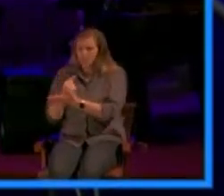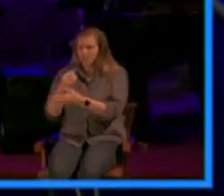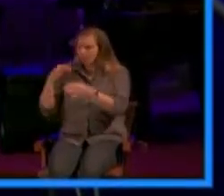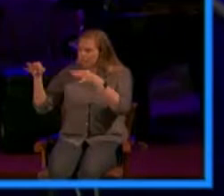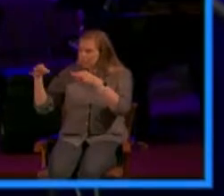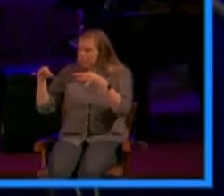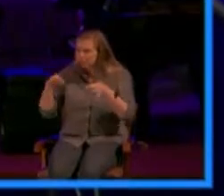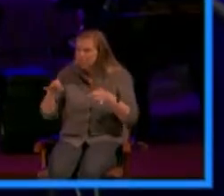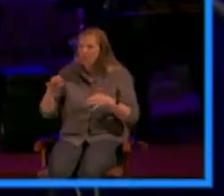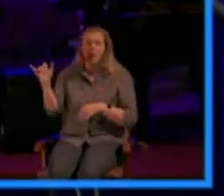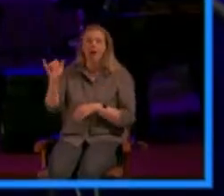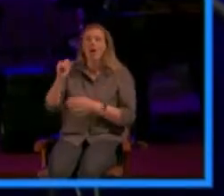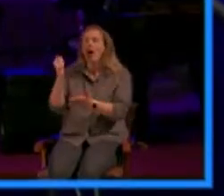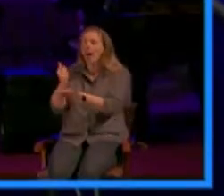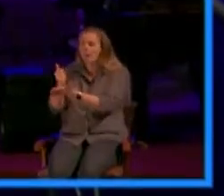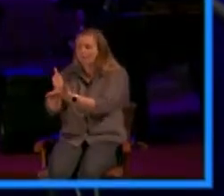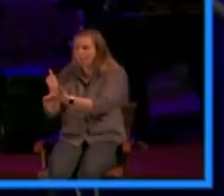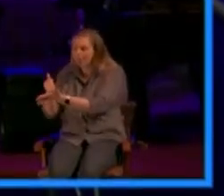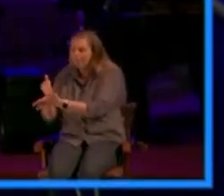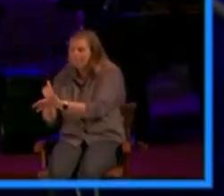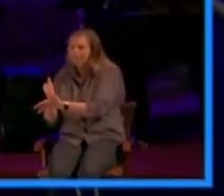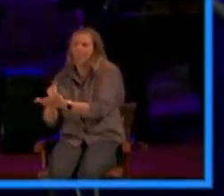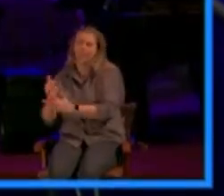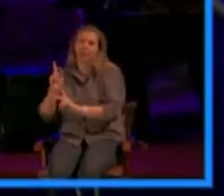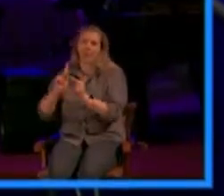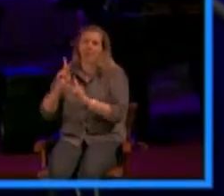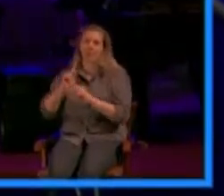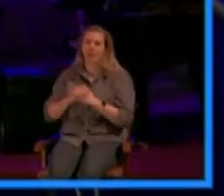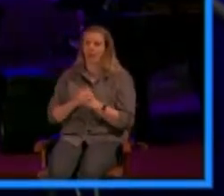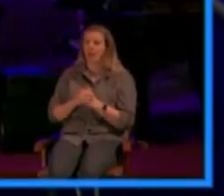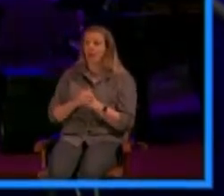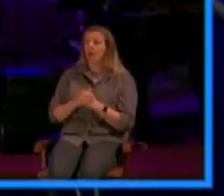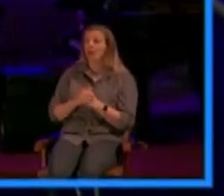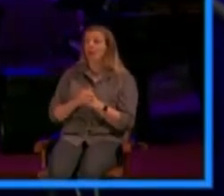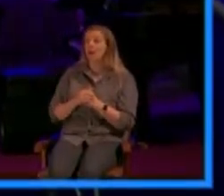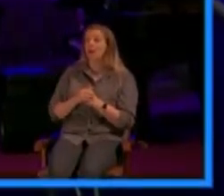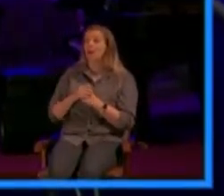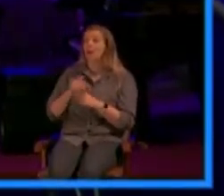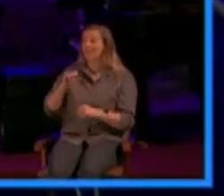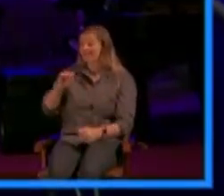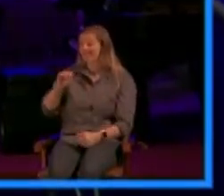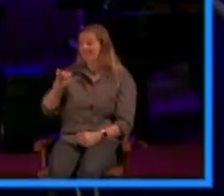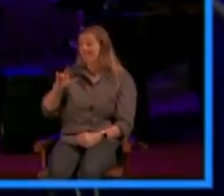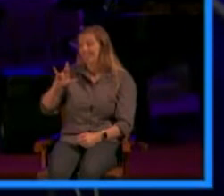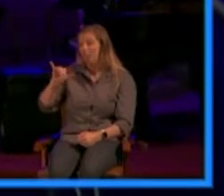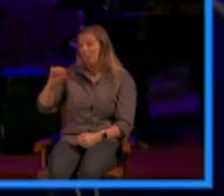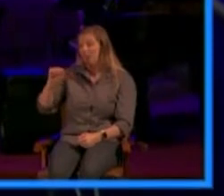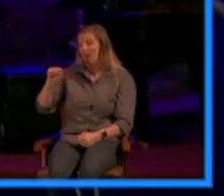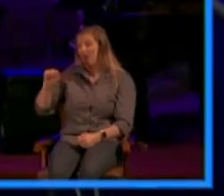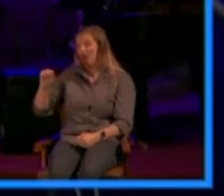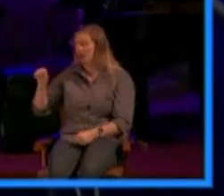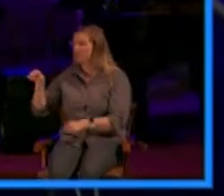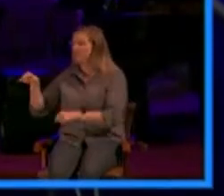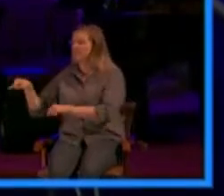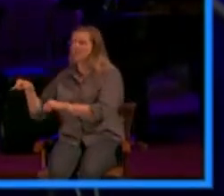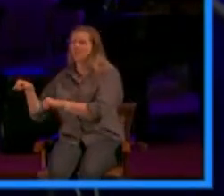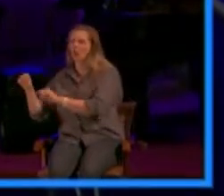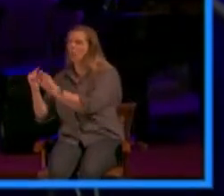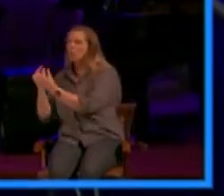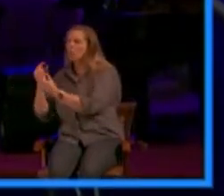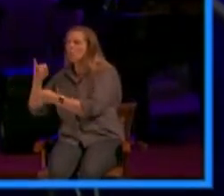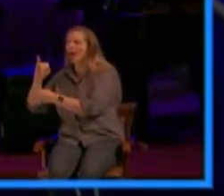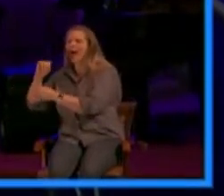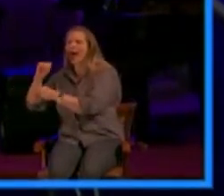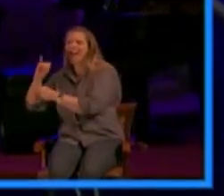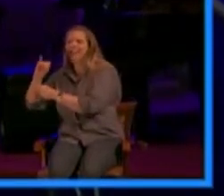ways. Well, she was kidnapped in Syria in 2013 by ISIS terrorists, and